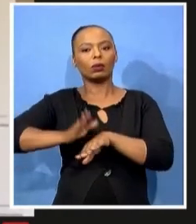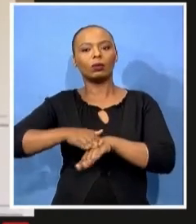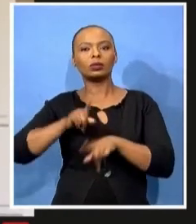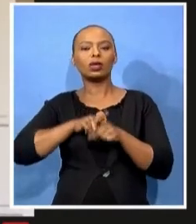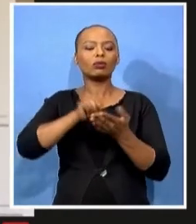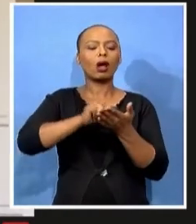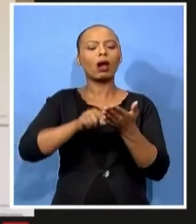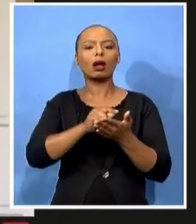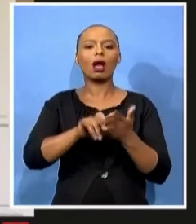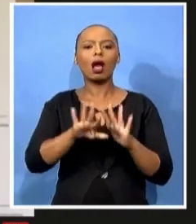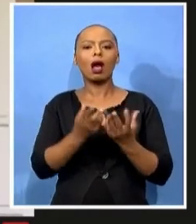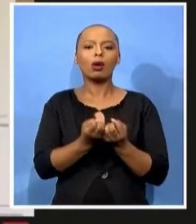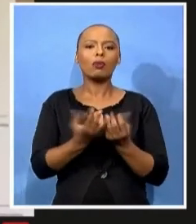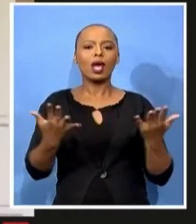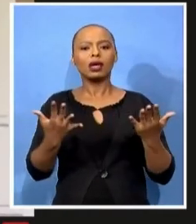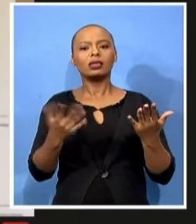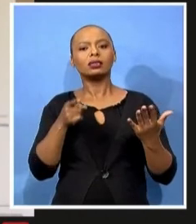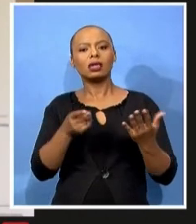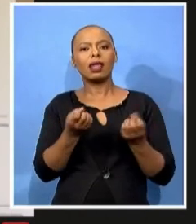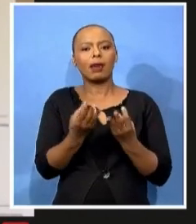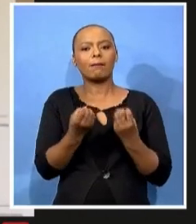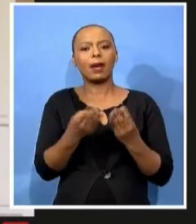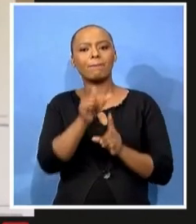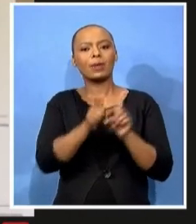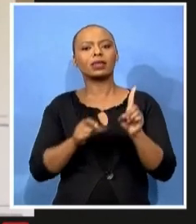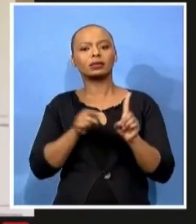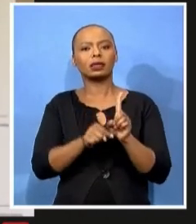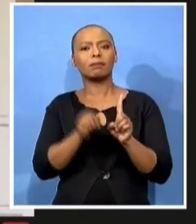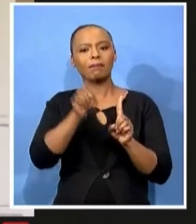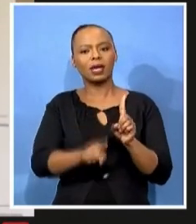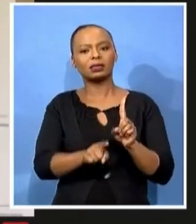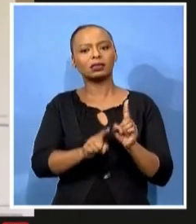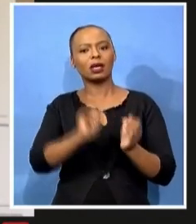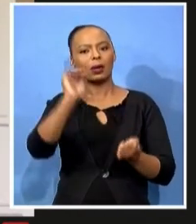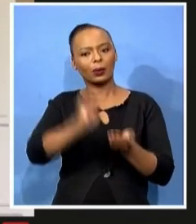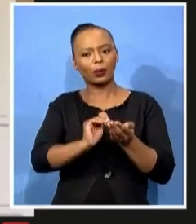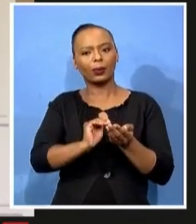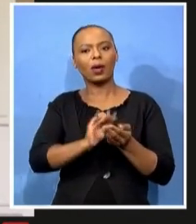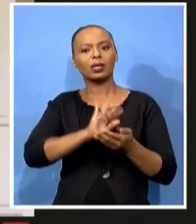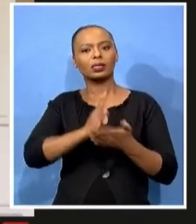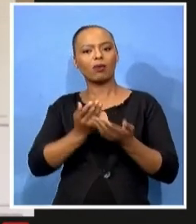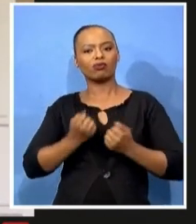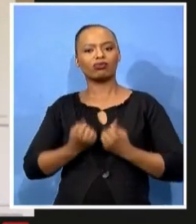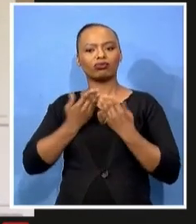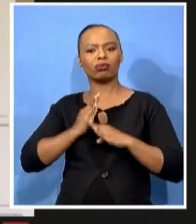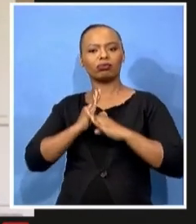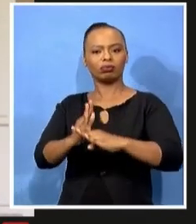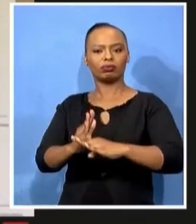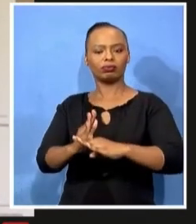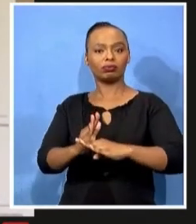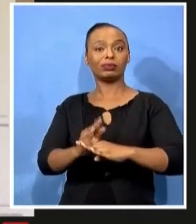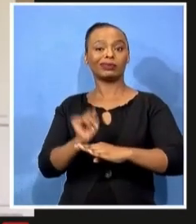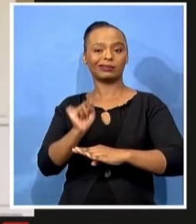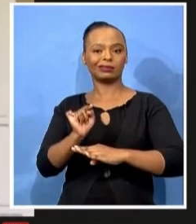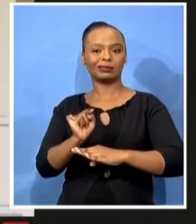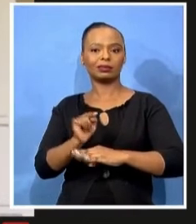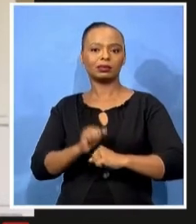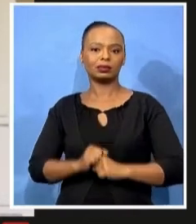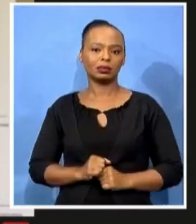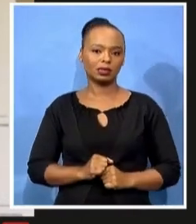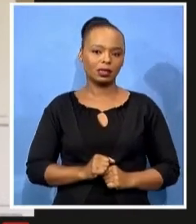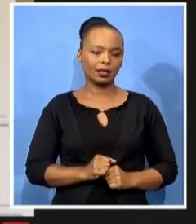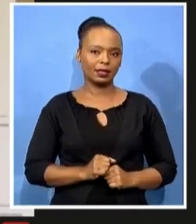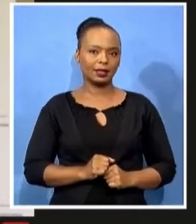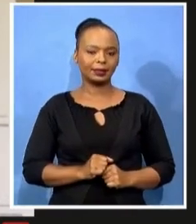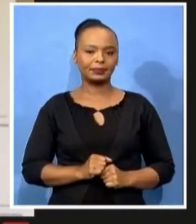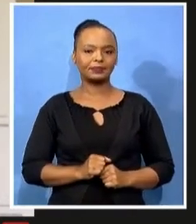people that would limit the spread of the infection. We then embarked on a program to